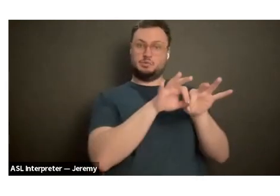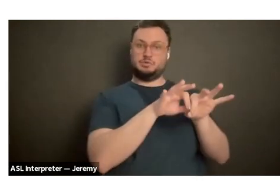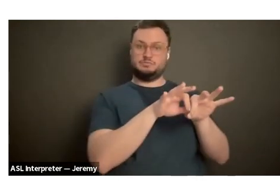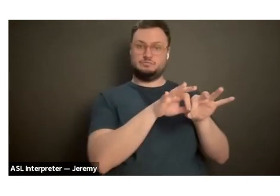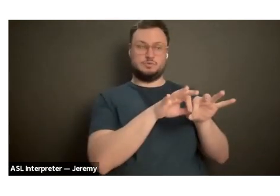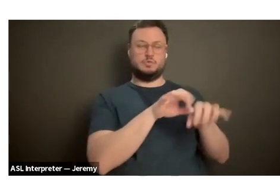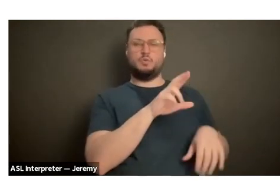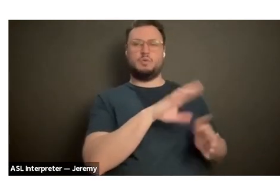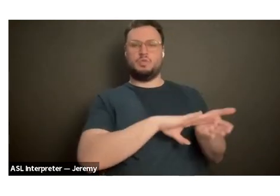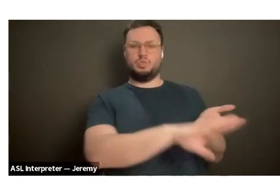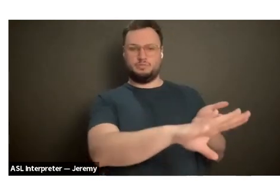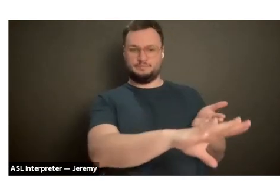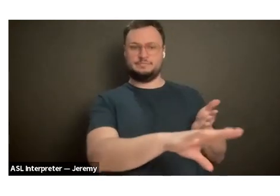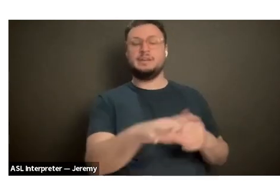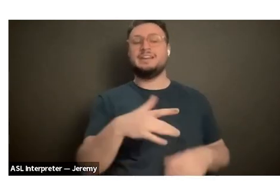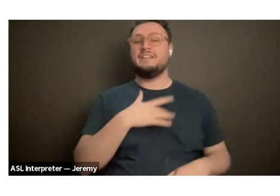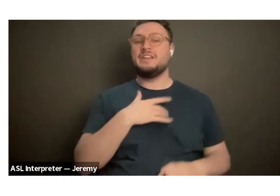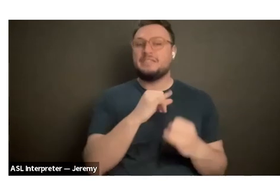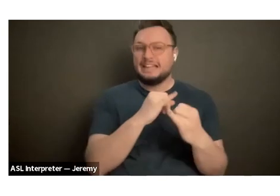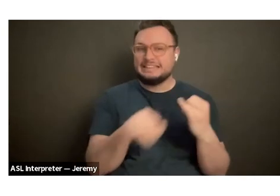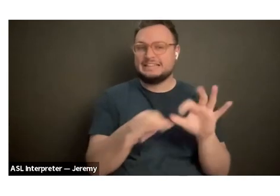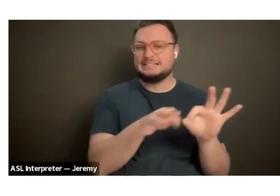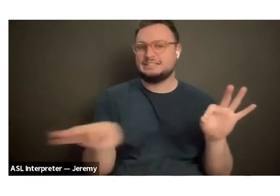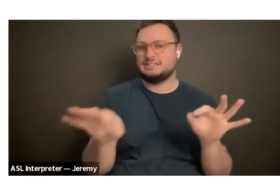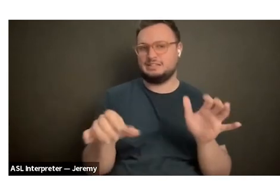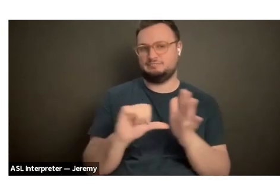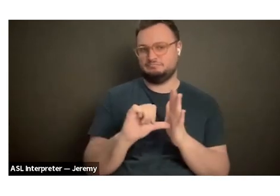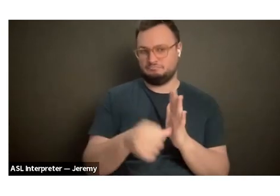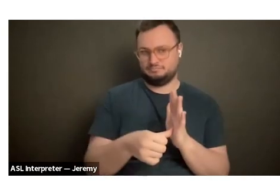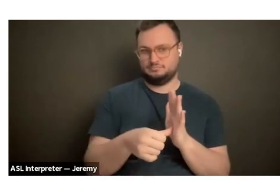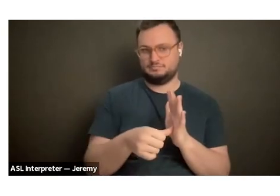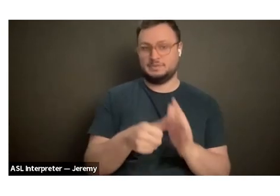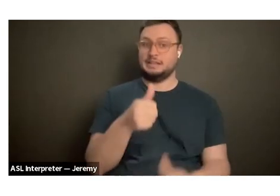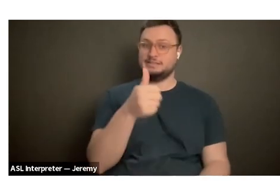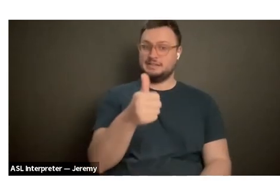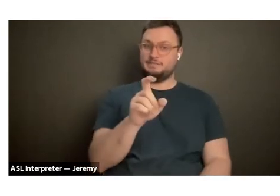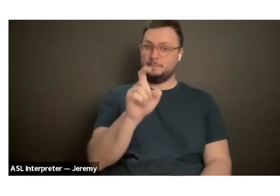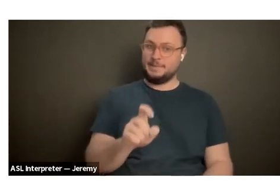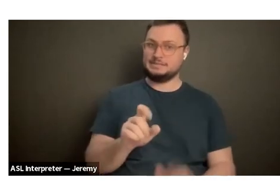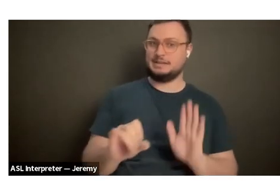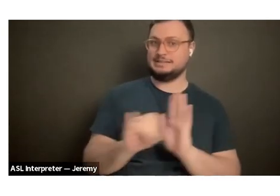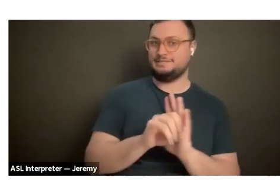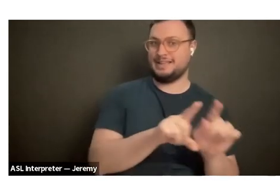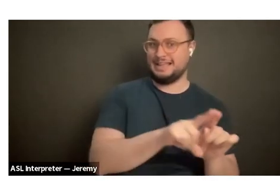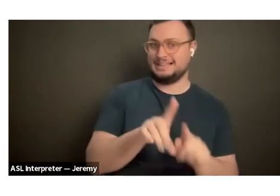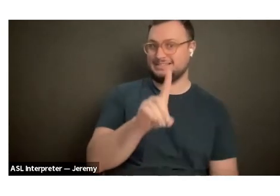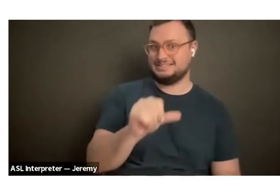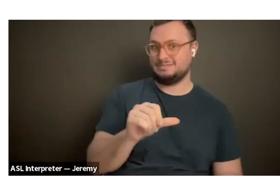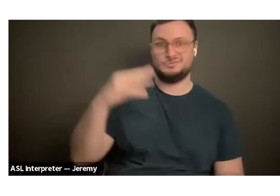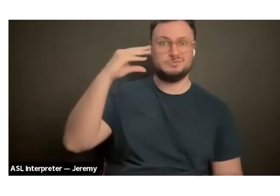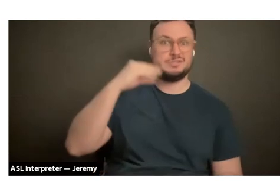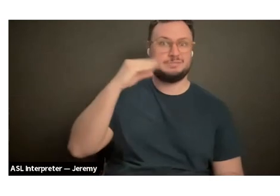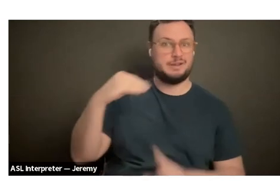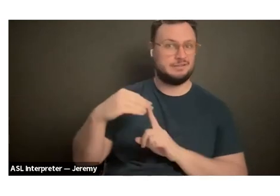that's critical. You do not have to be disabled to experience ableism.